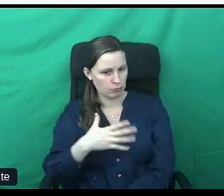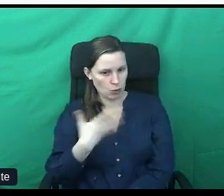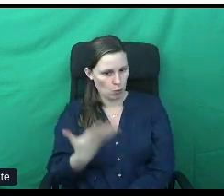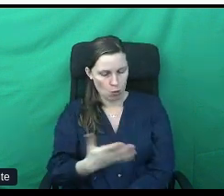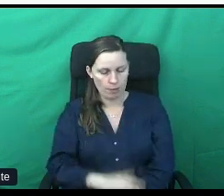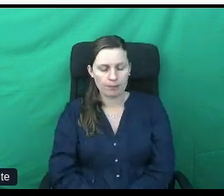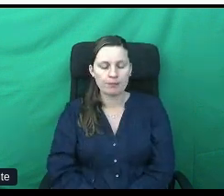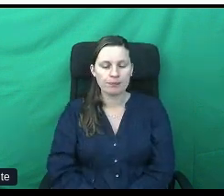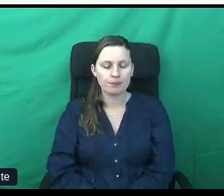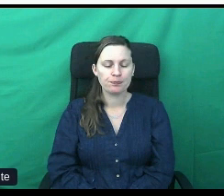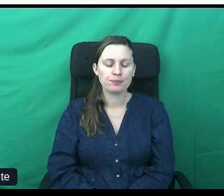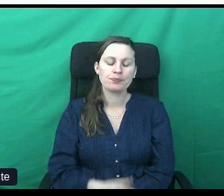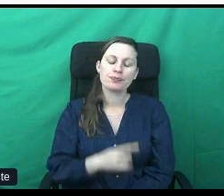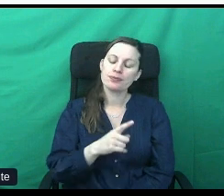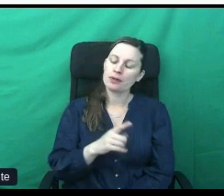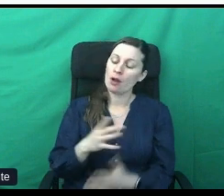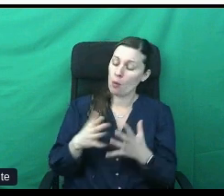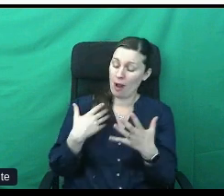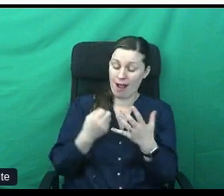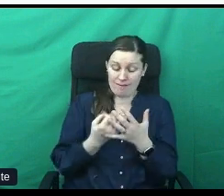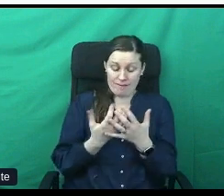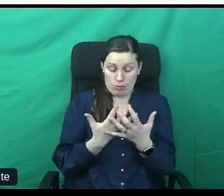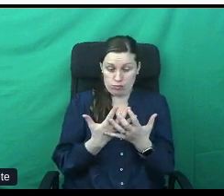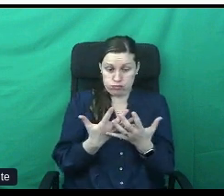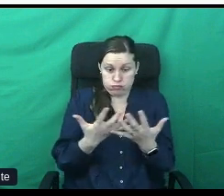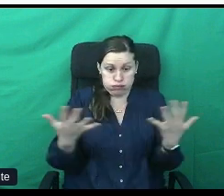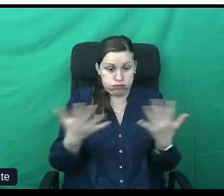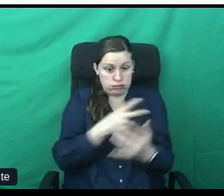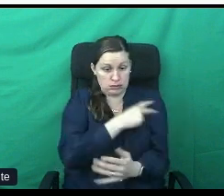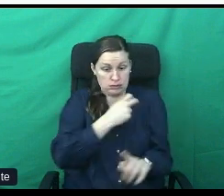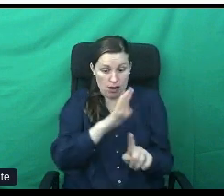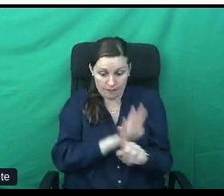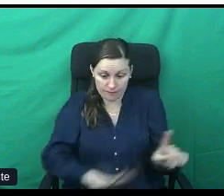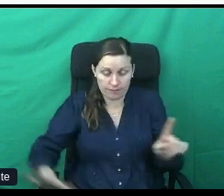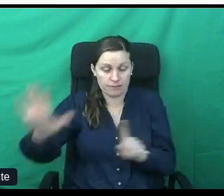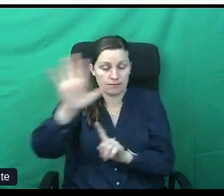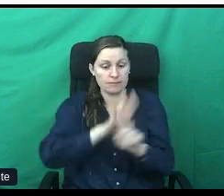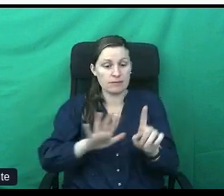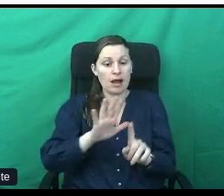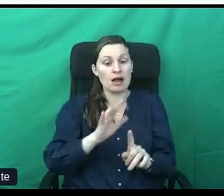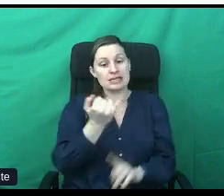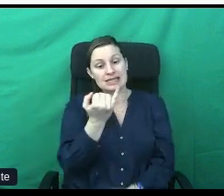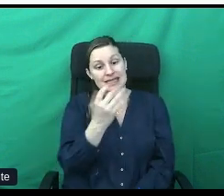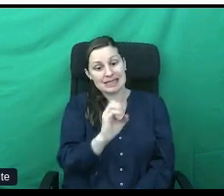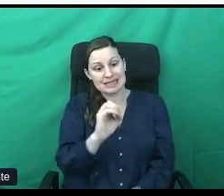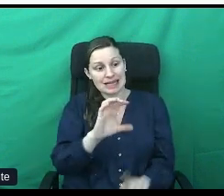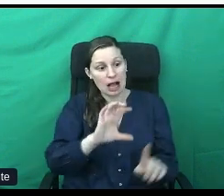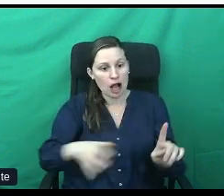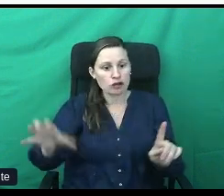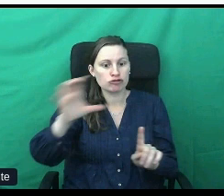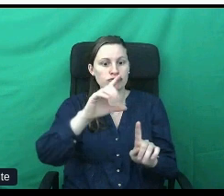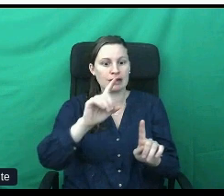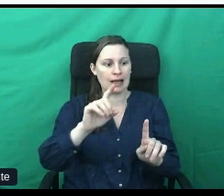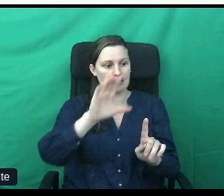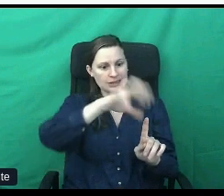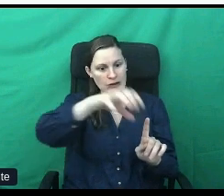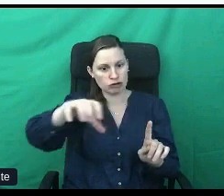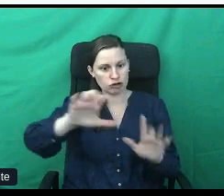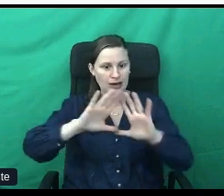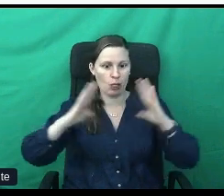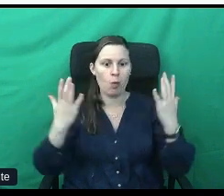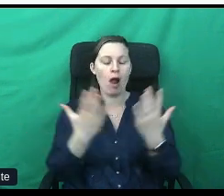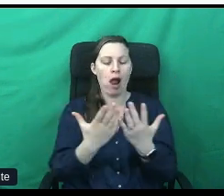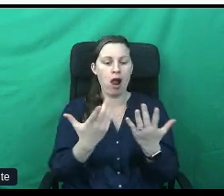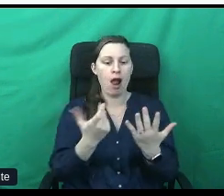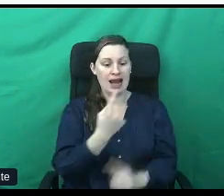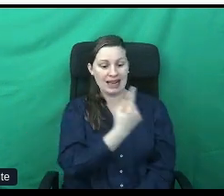With such a large number of staff located across more than 60 countries and territories across the globe, and with every job role